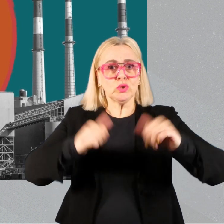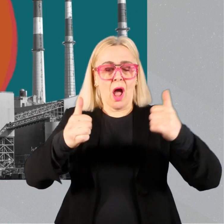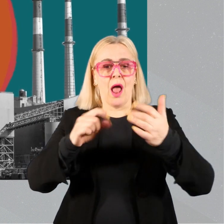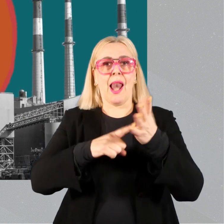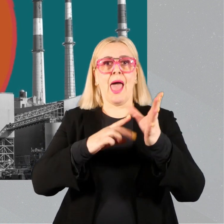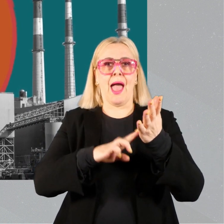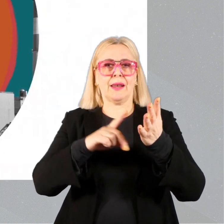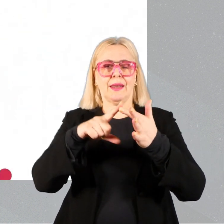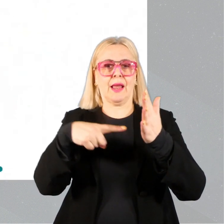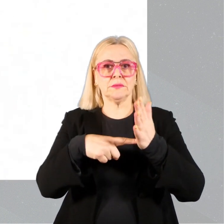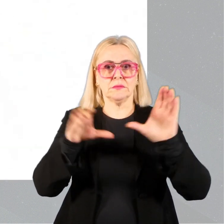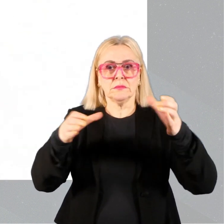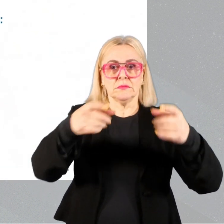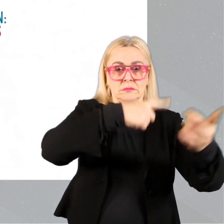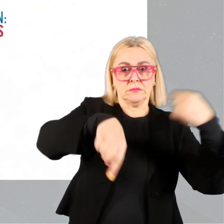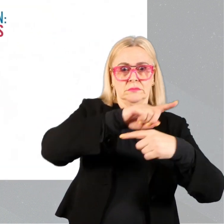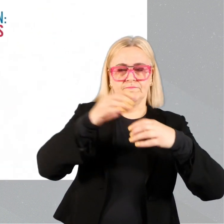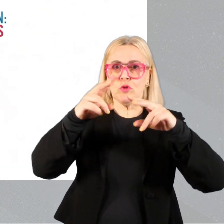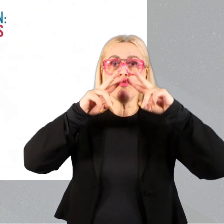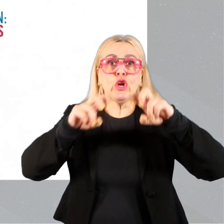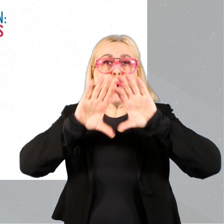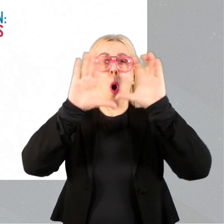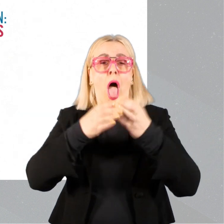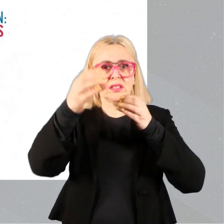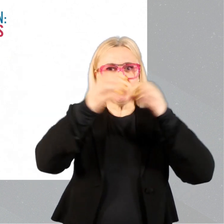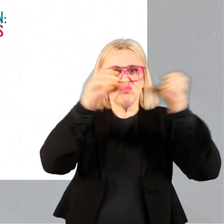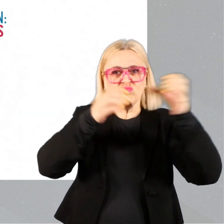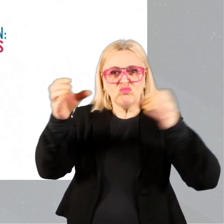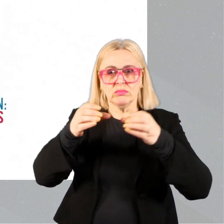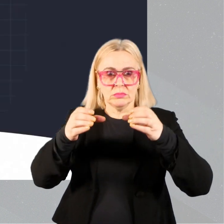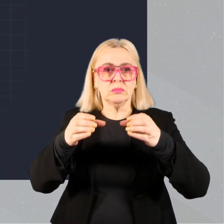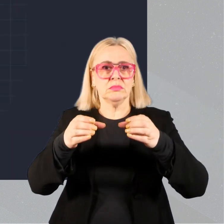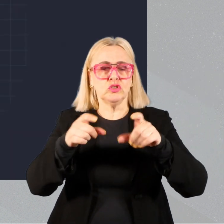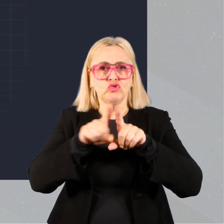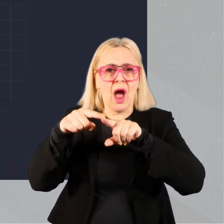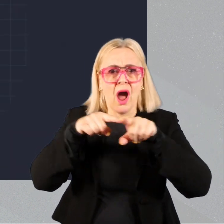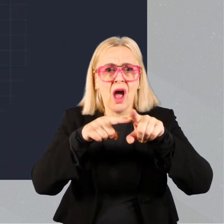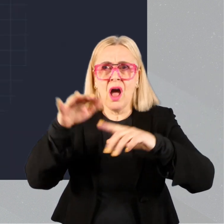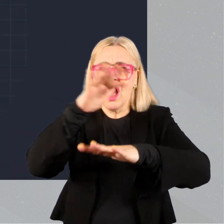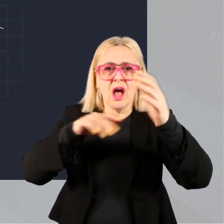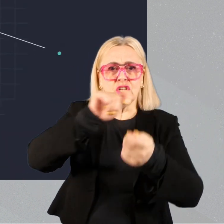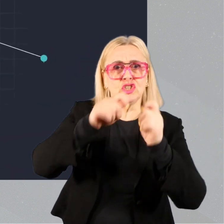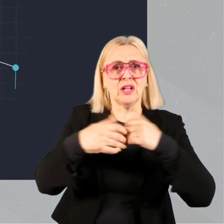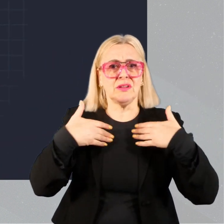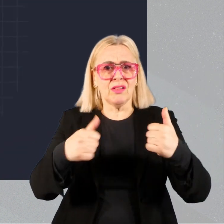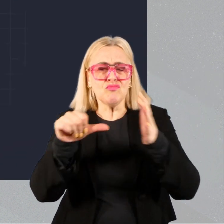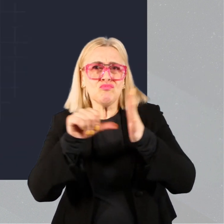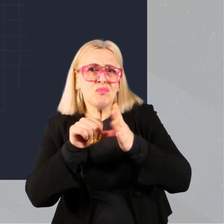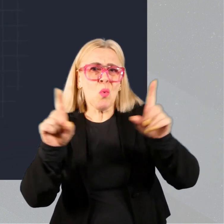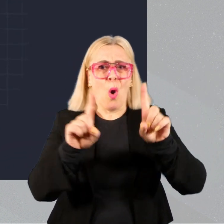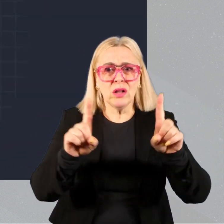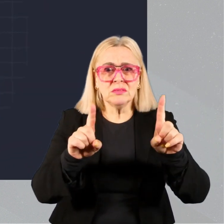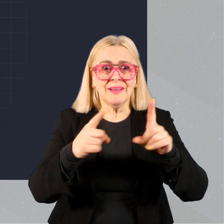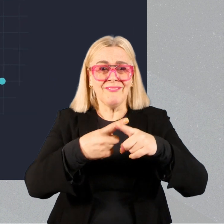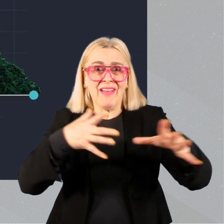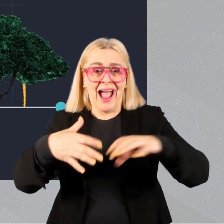delayed. The Lancet Countdown brings together researchers from around the world to track the health impacts of climate change and the health benefits